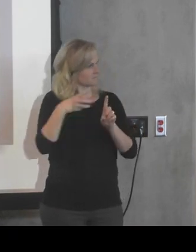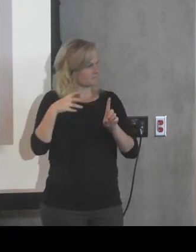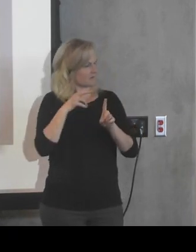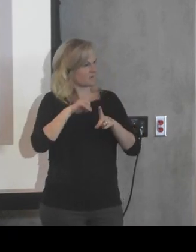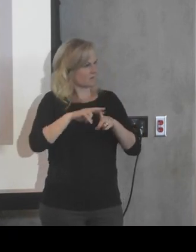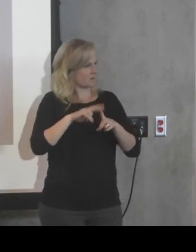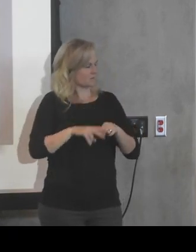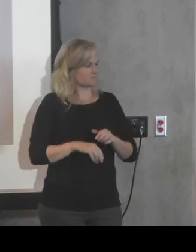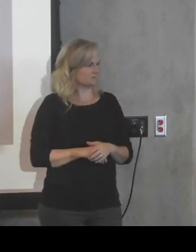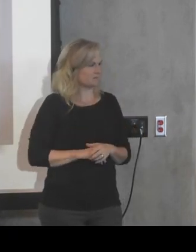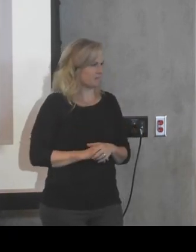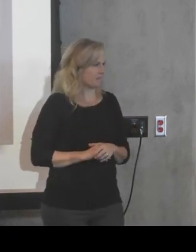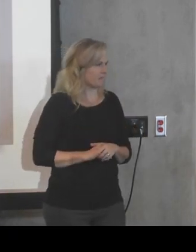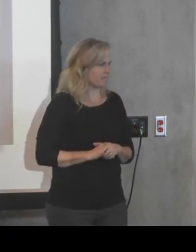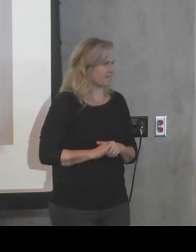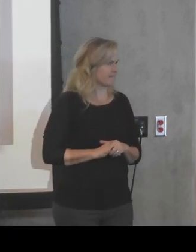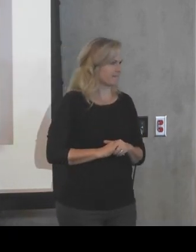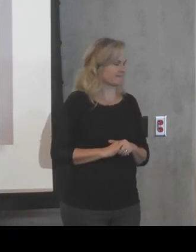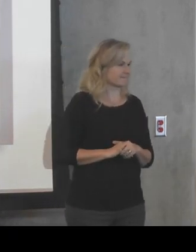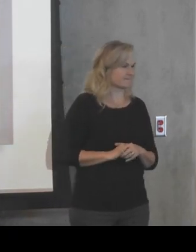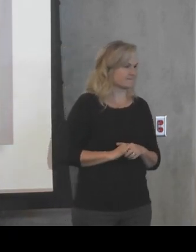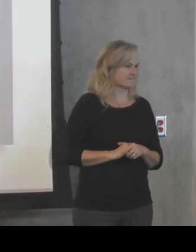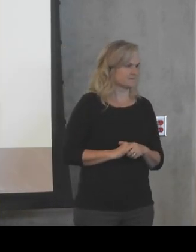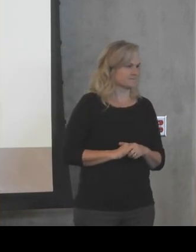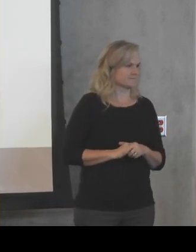those students.